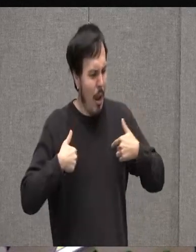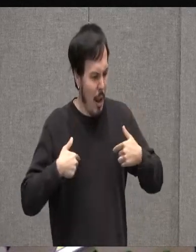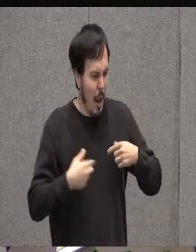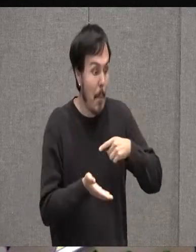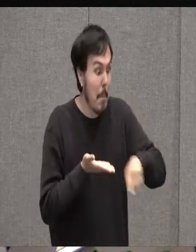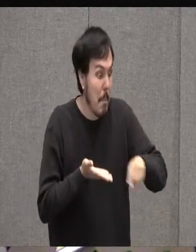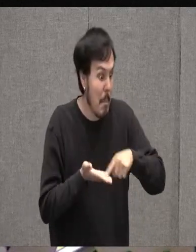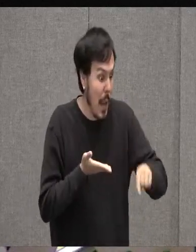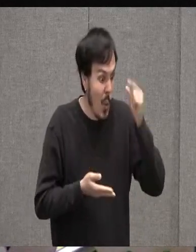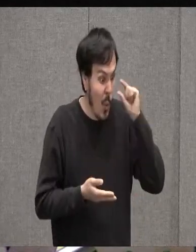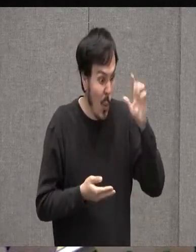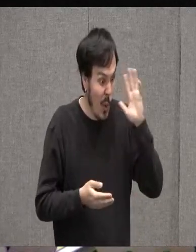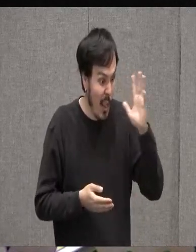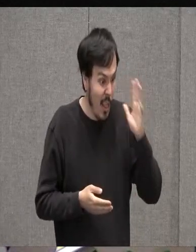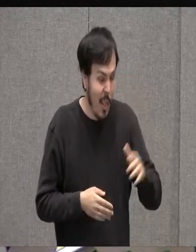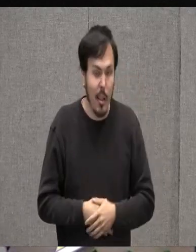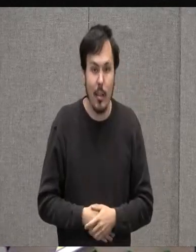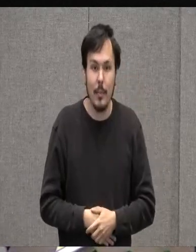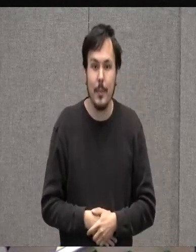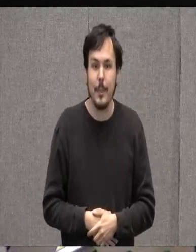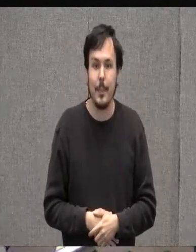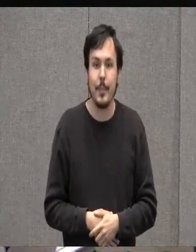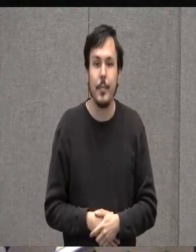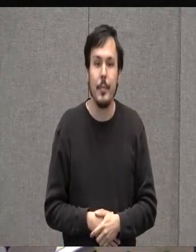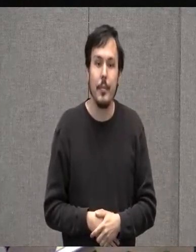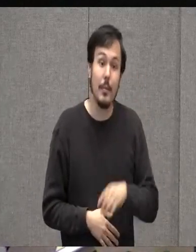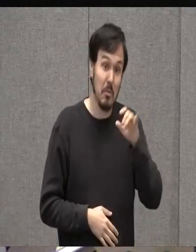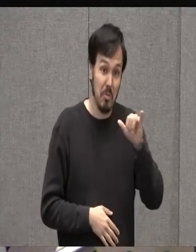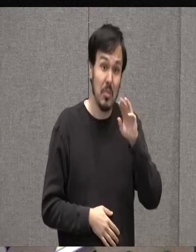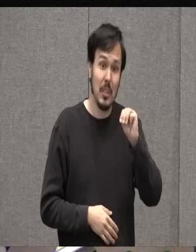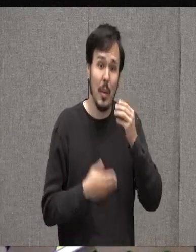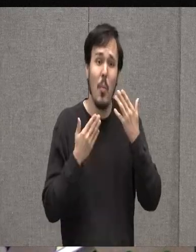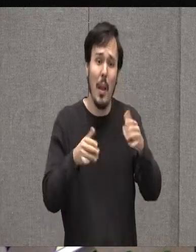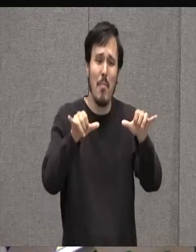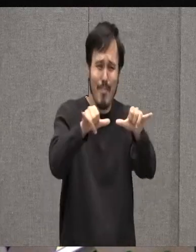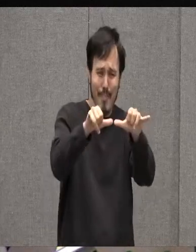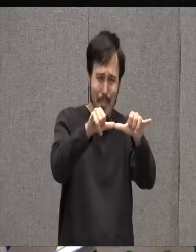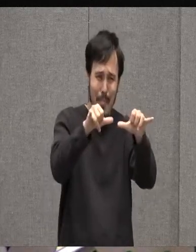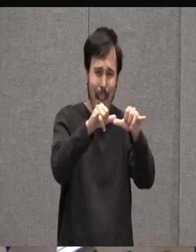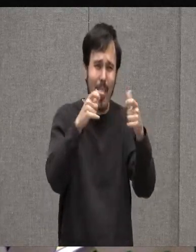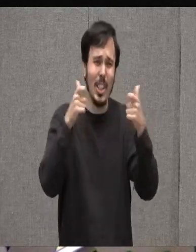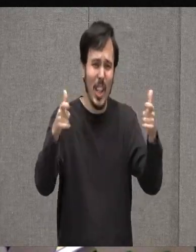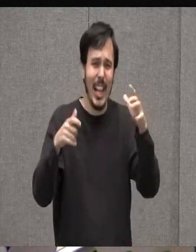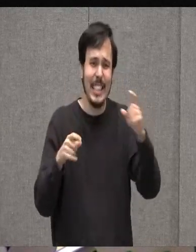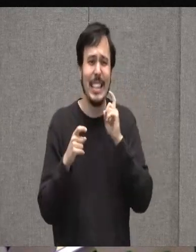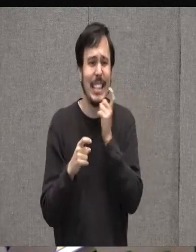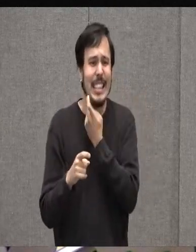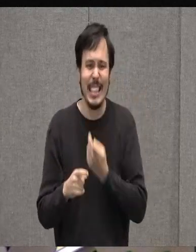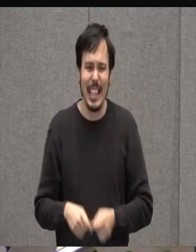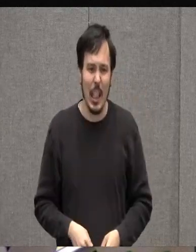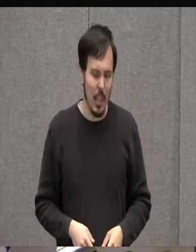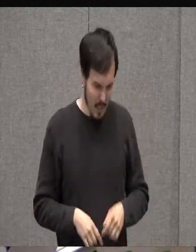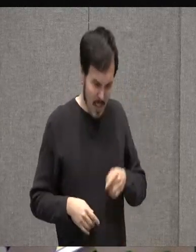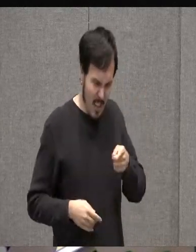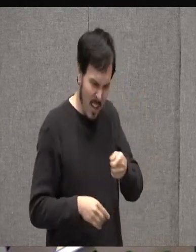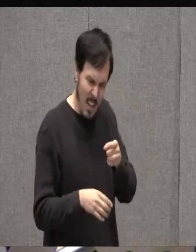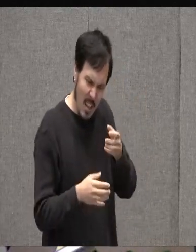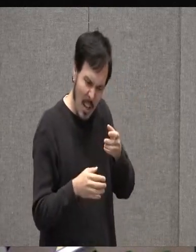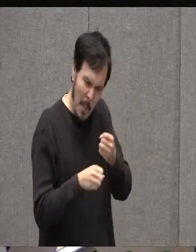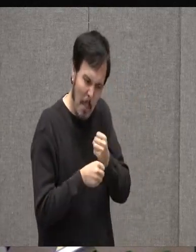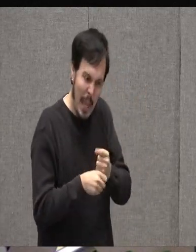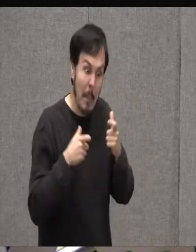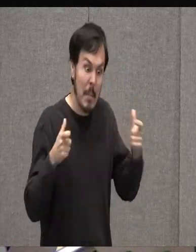The giant loved his glasses. He put them on and began reading rhymes to Jim. You're a good boy, he said. Now I can see you properly.